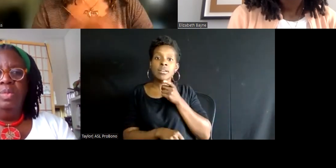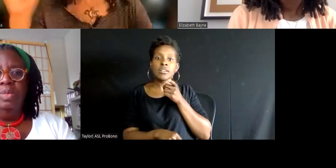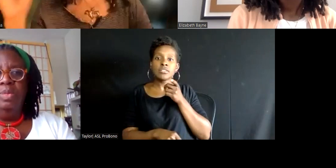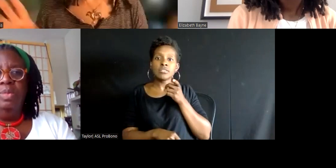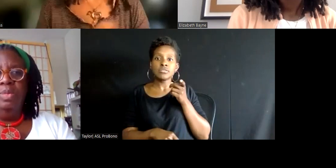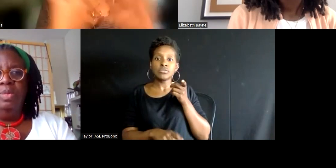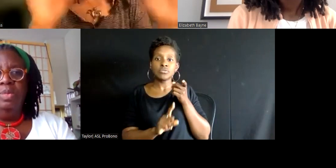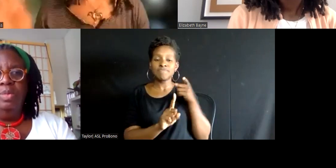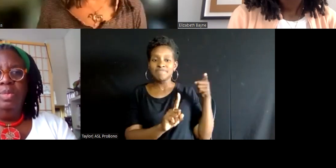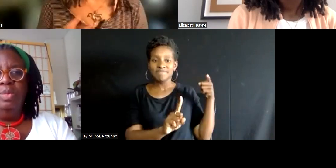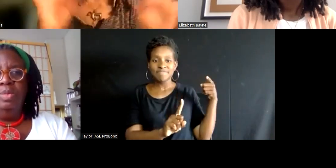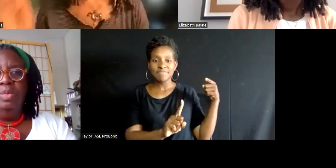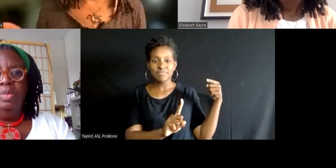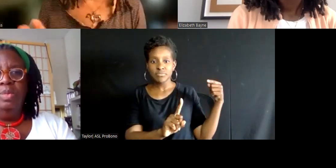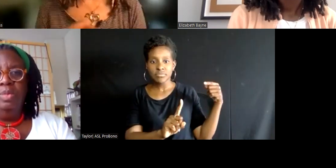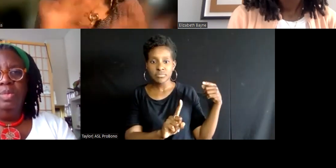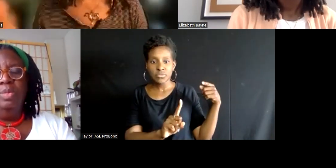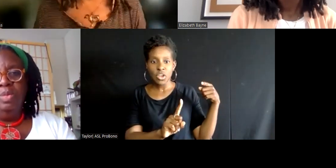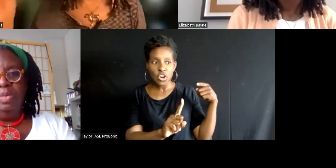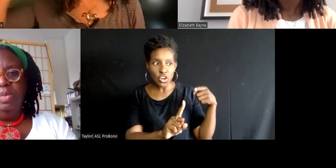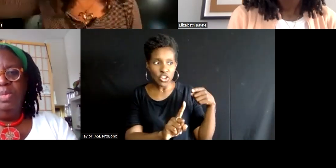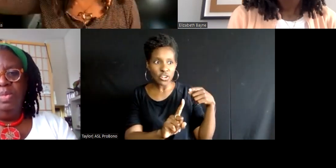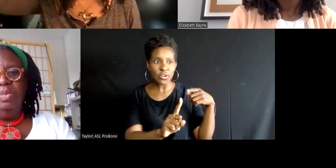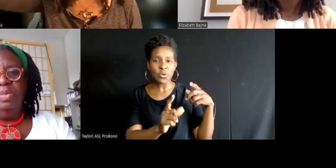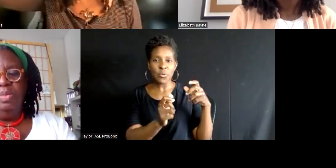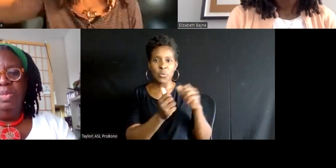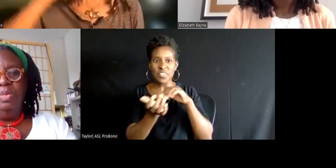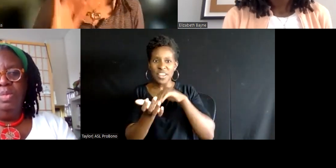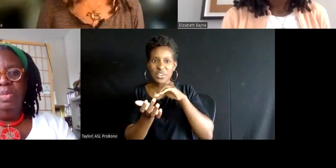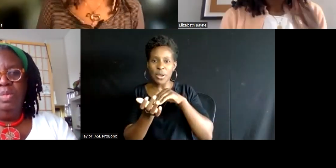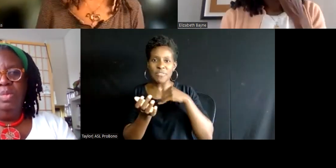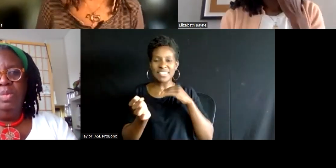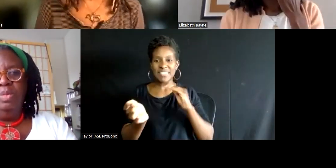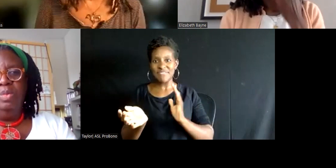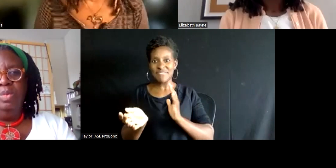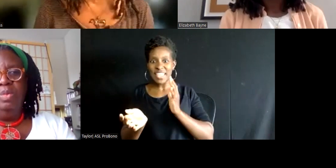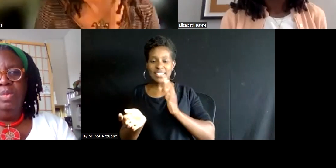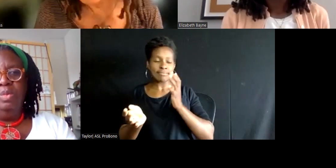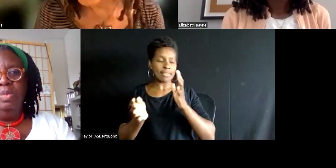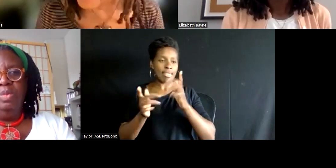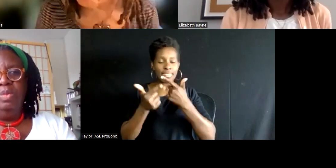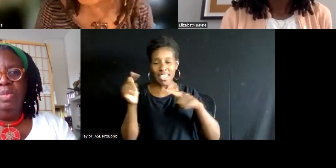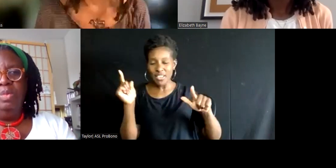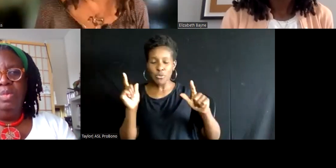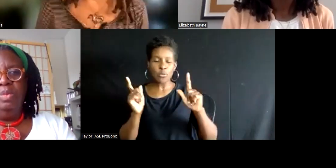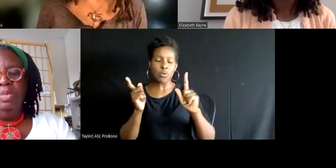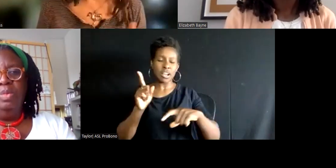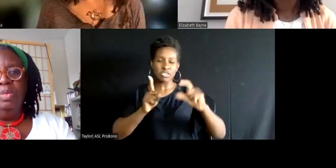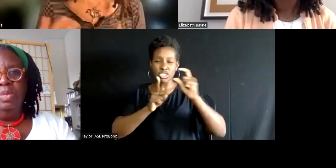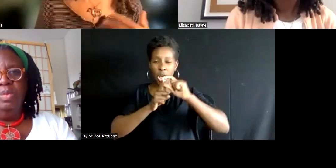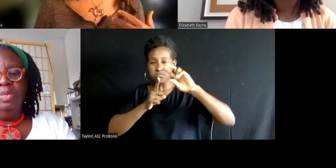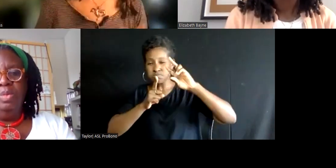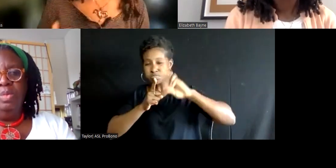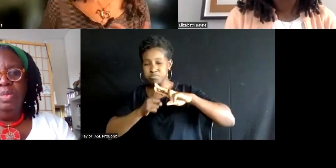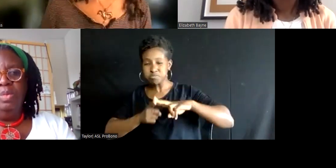who had all of this fancy language and 4-syllable words that they used to describe things. And after I had finished the